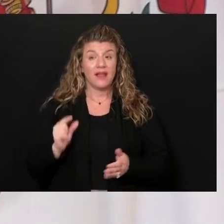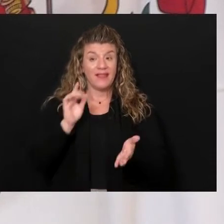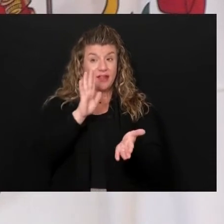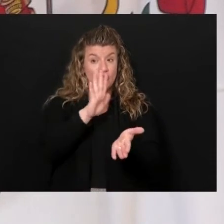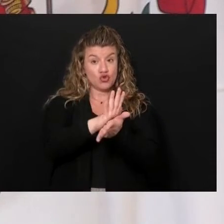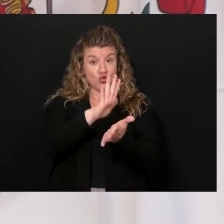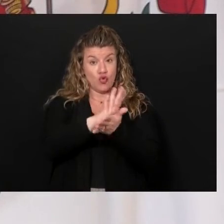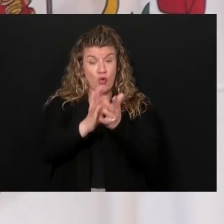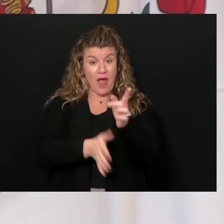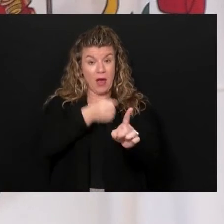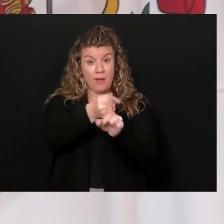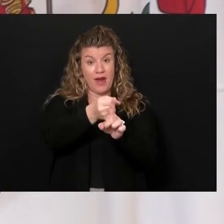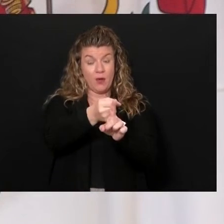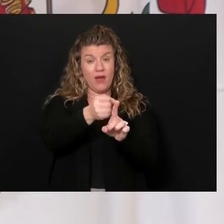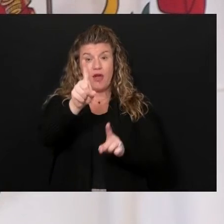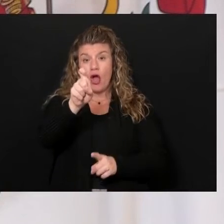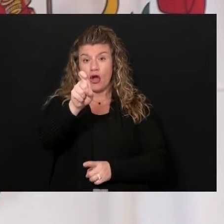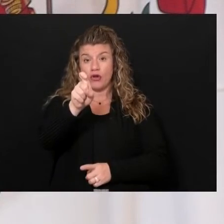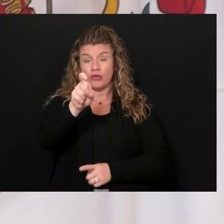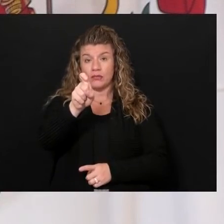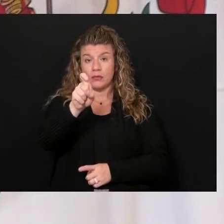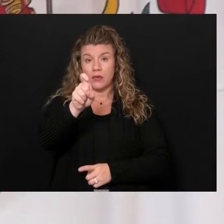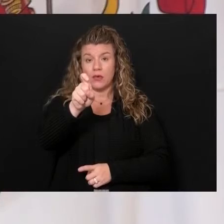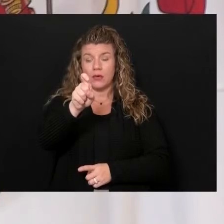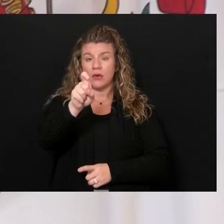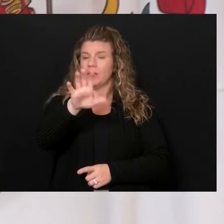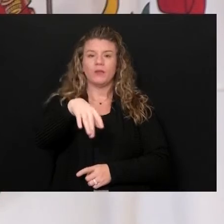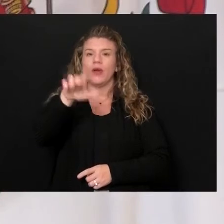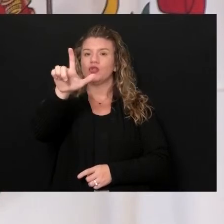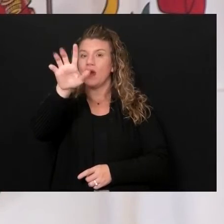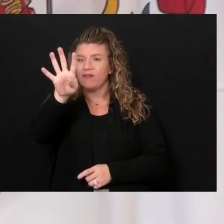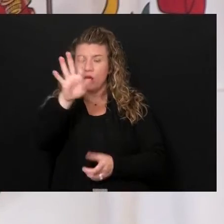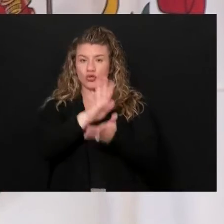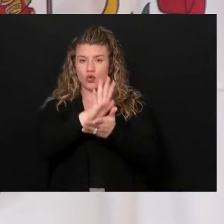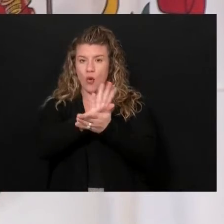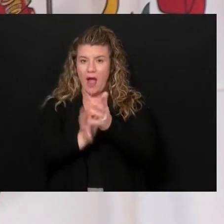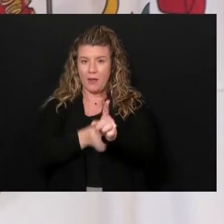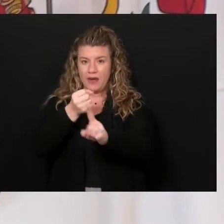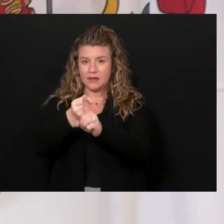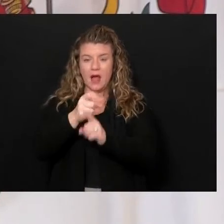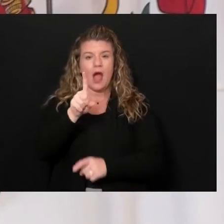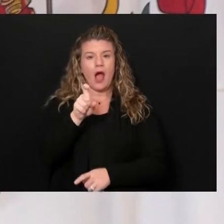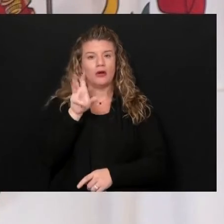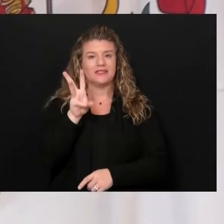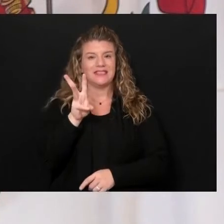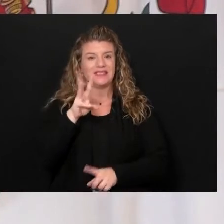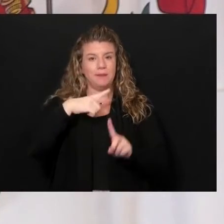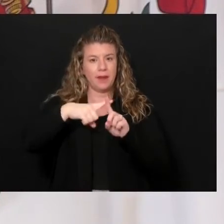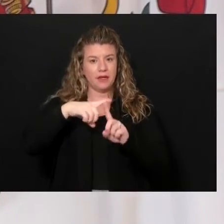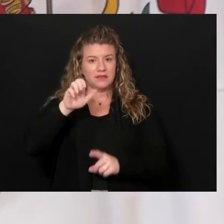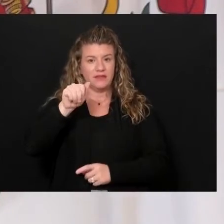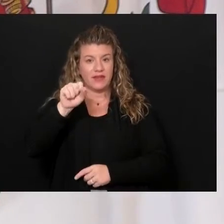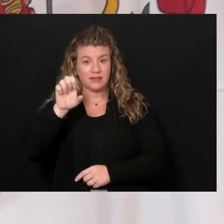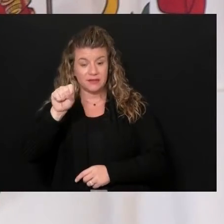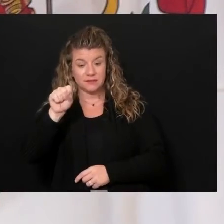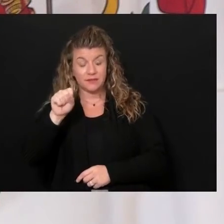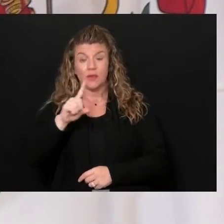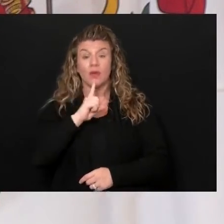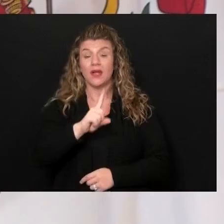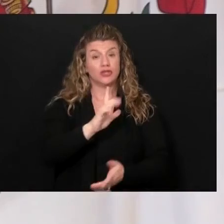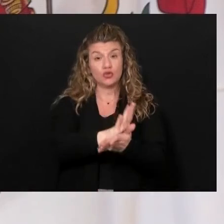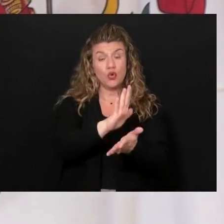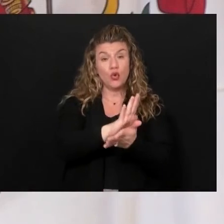school outbreaks, we have 24 school outbreaks with 106 cases. The schools really